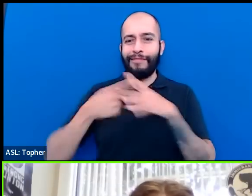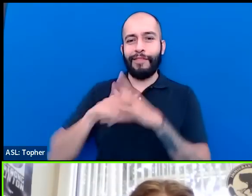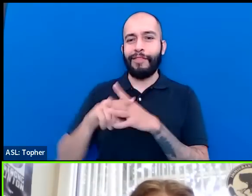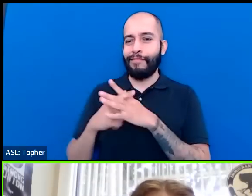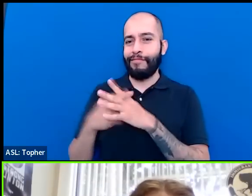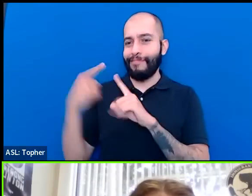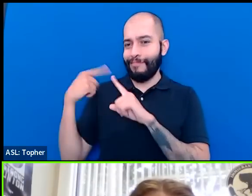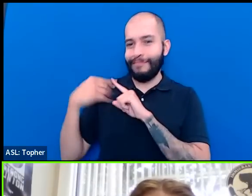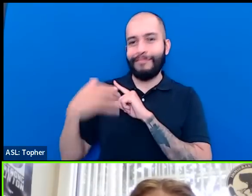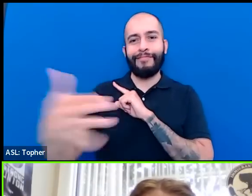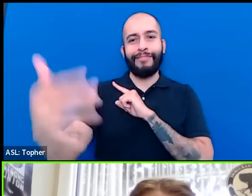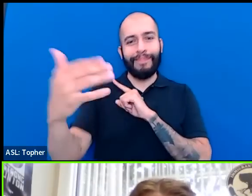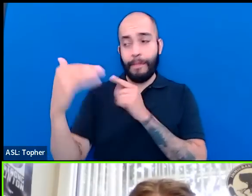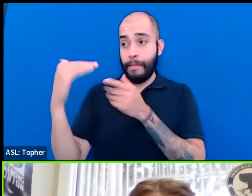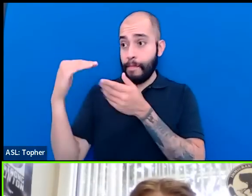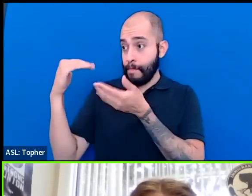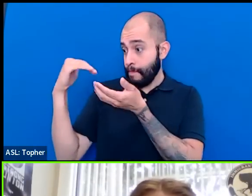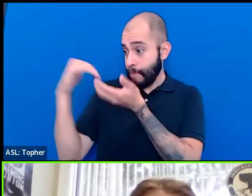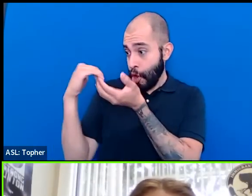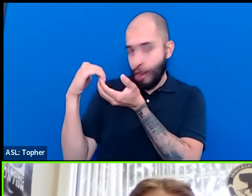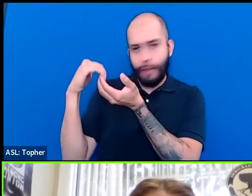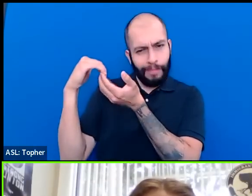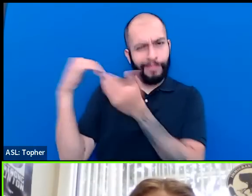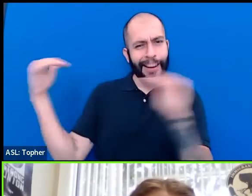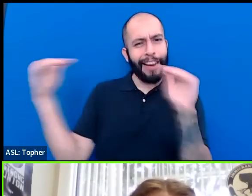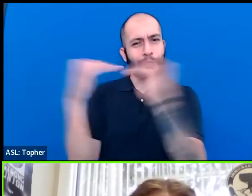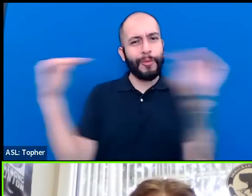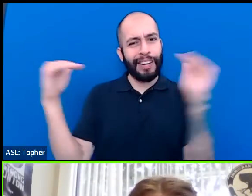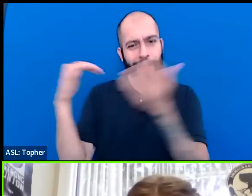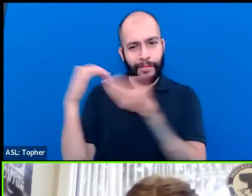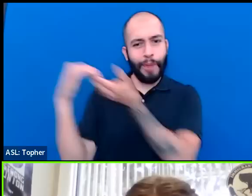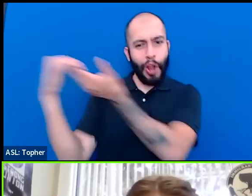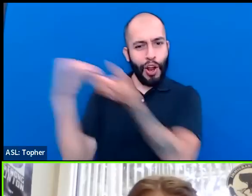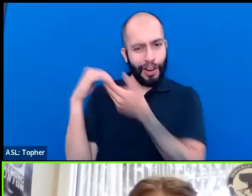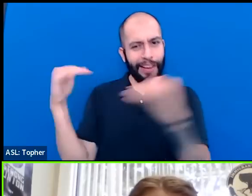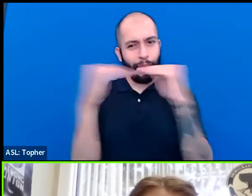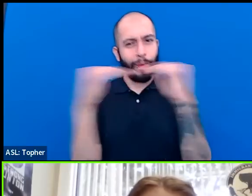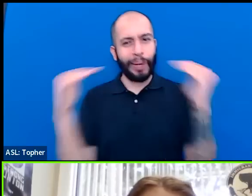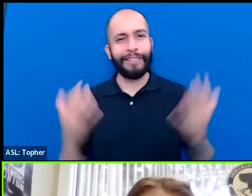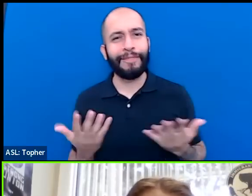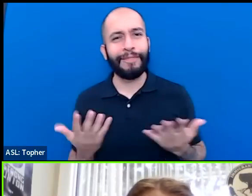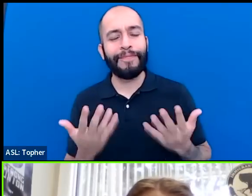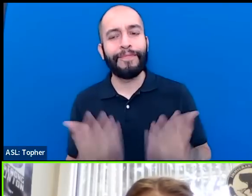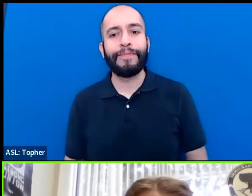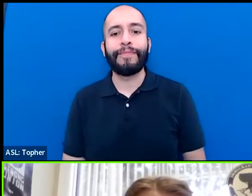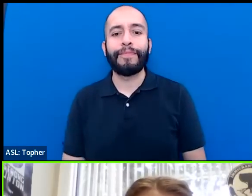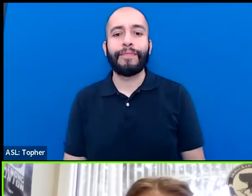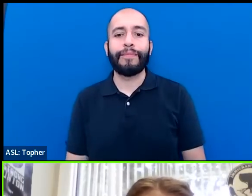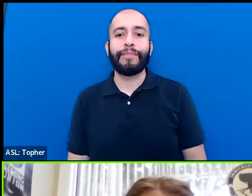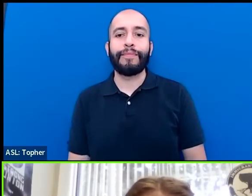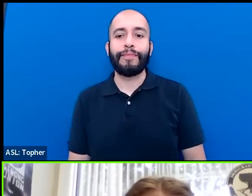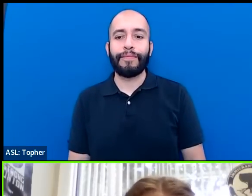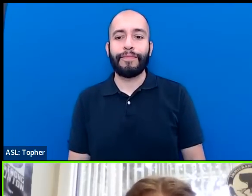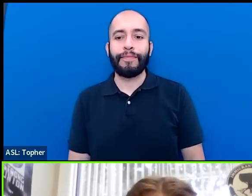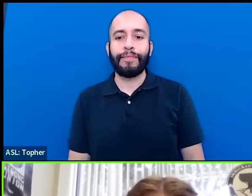at the Genesee Street Starbucks in Buffalo, which was one of the first 2 that unionized in December,